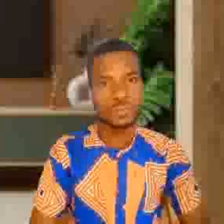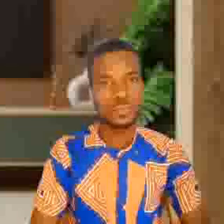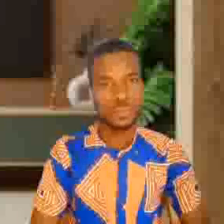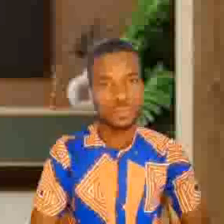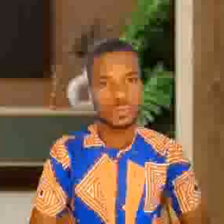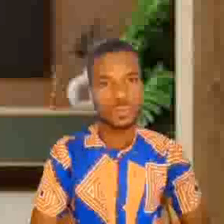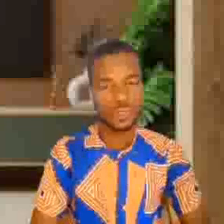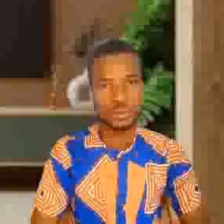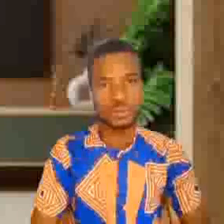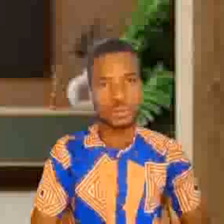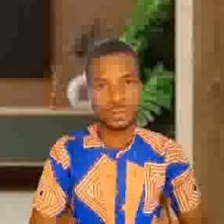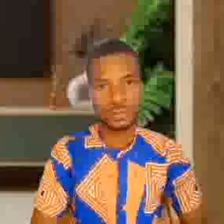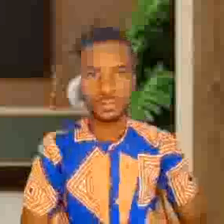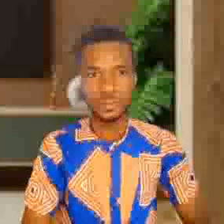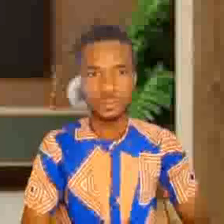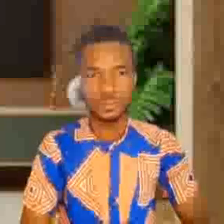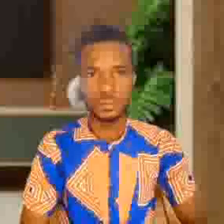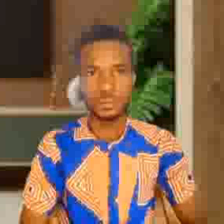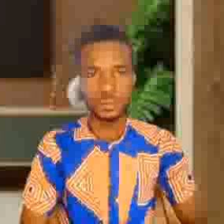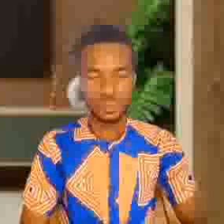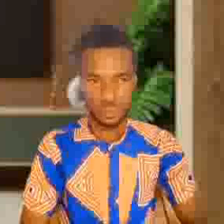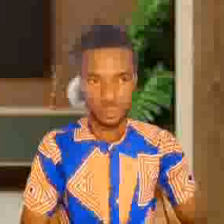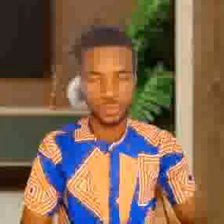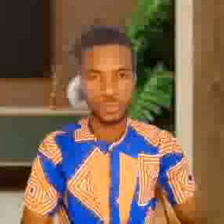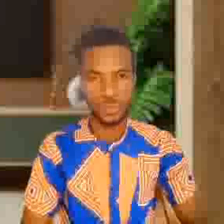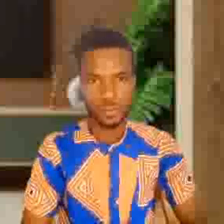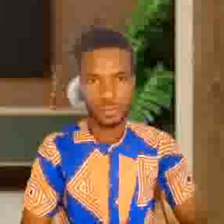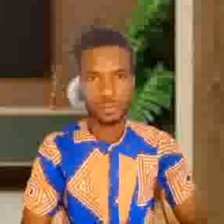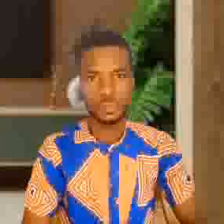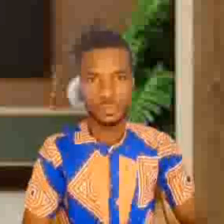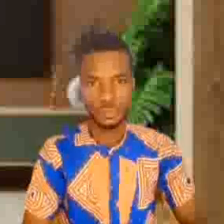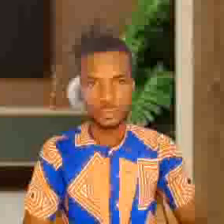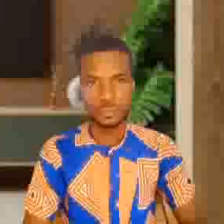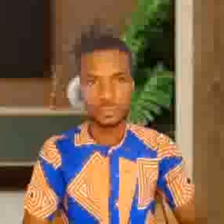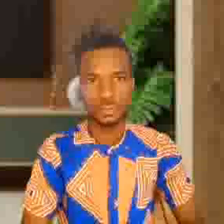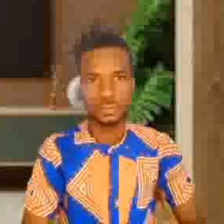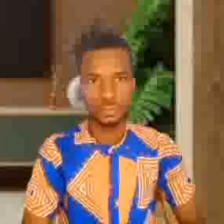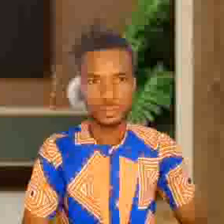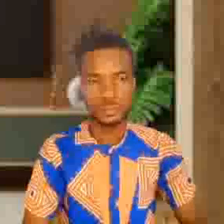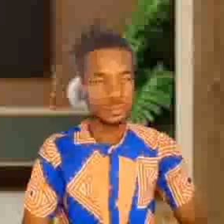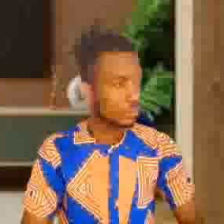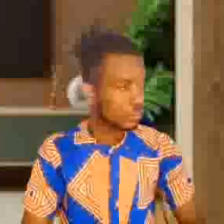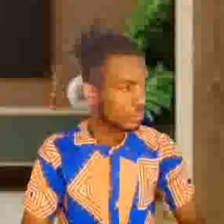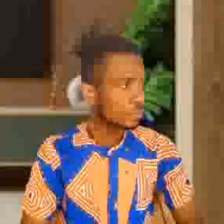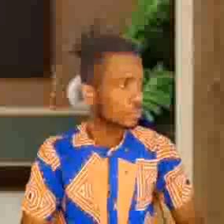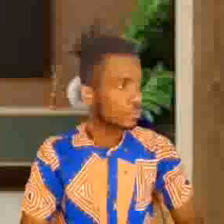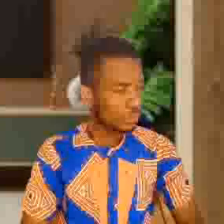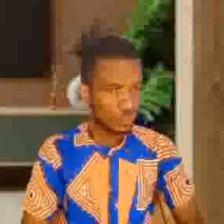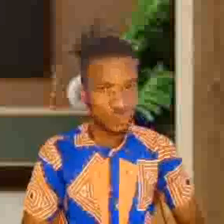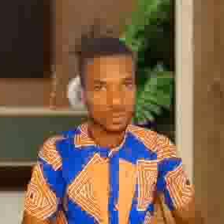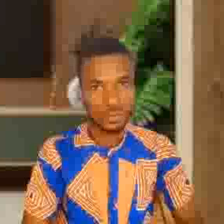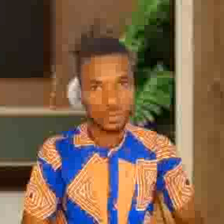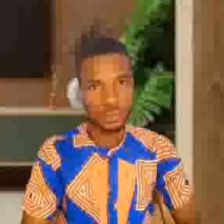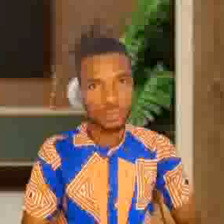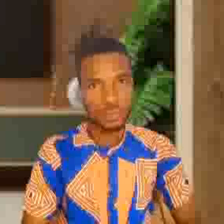He was teaching me divine direction. So they say, early in the morning, wake up from your house. It was a Saturday morning. So those were the days I used to work at this